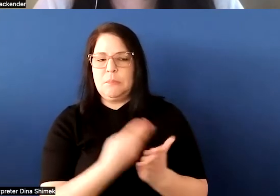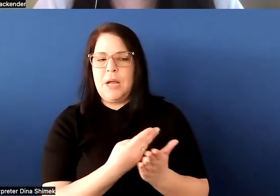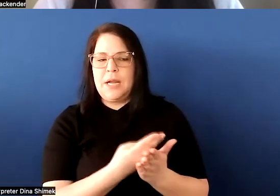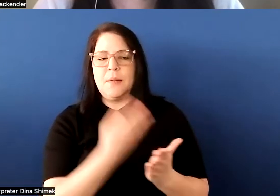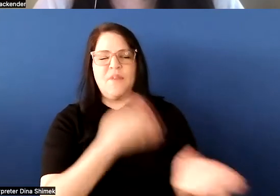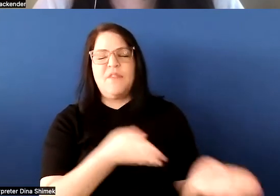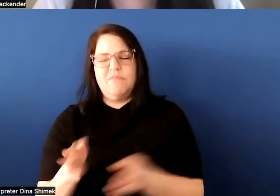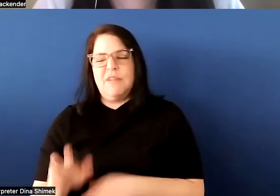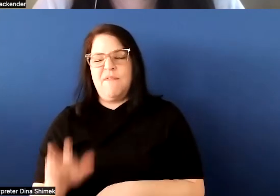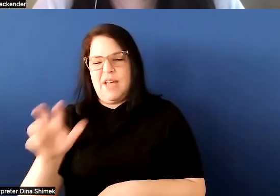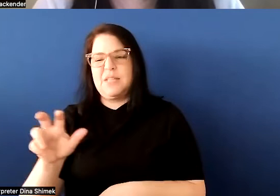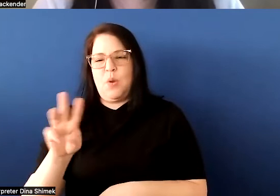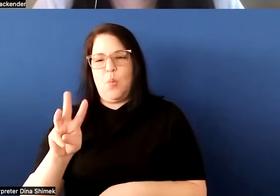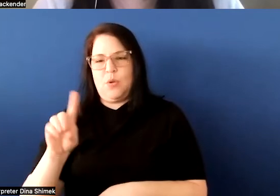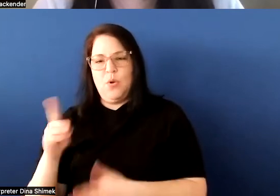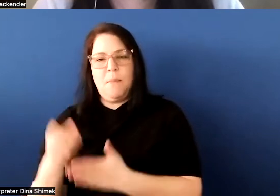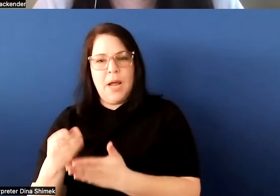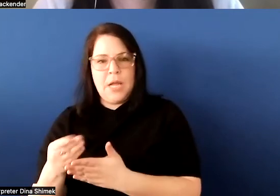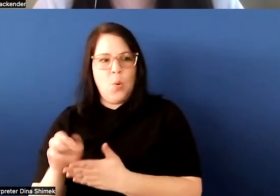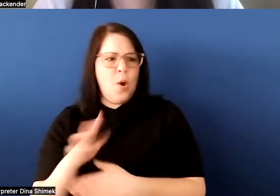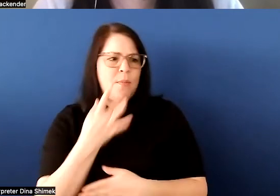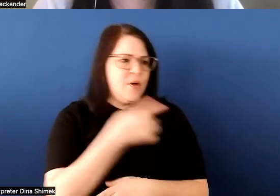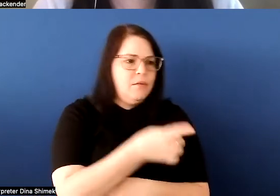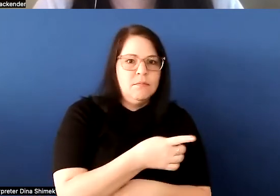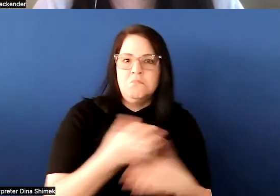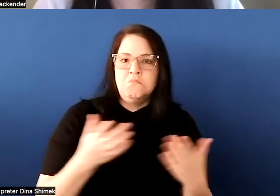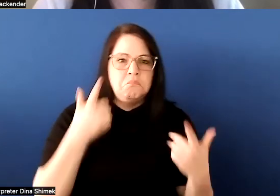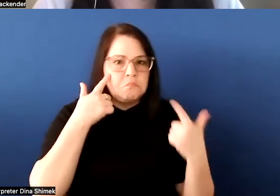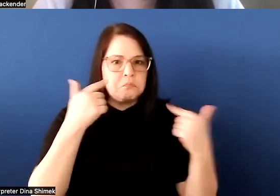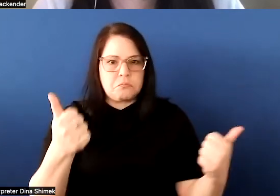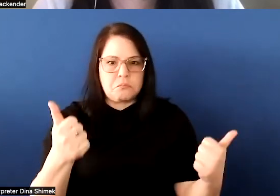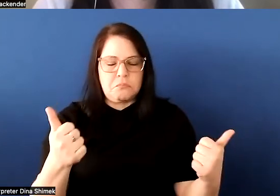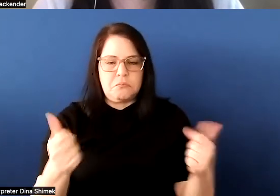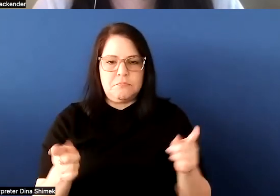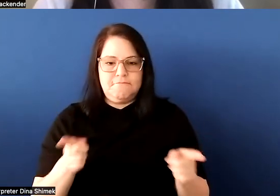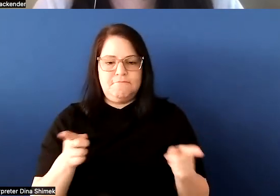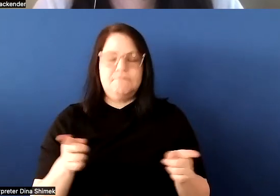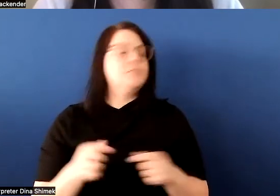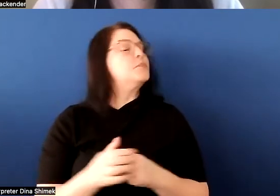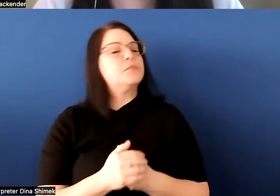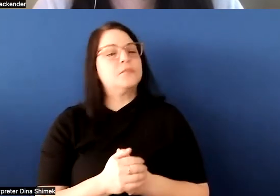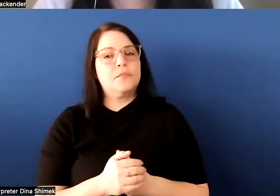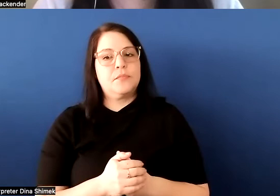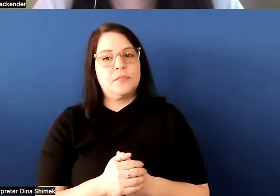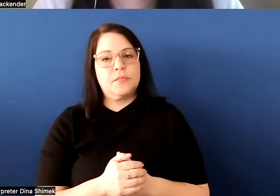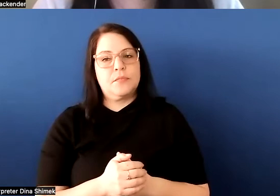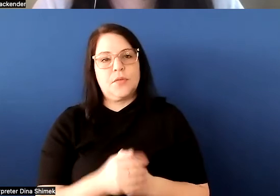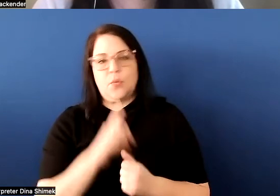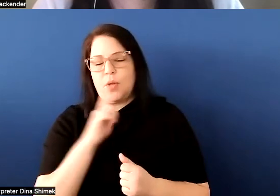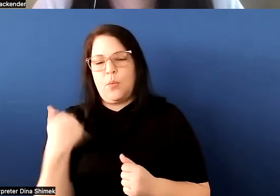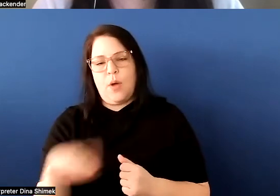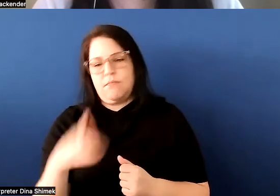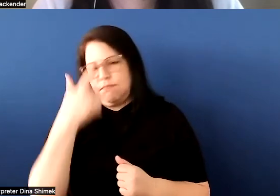the investment side, or vice versa. Maybe you want to dip into the FDIC savings option. You really have the freedom